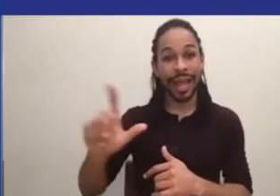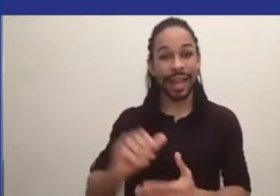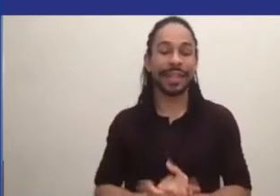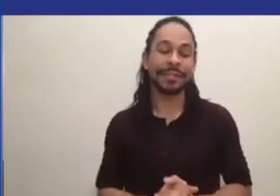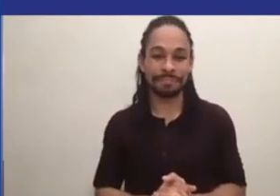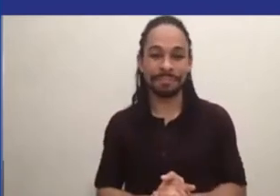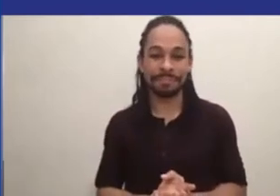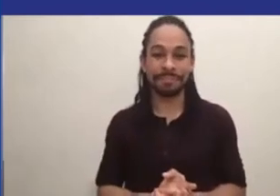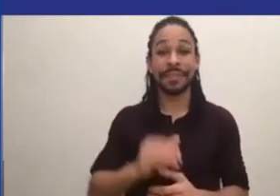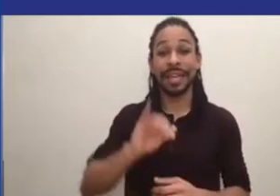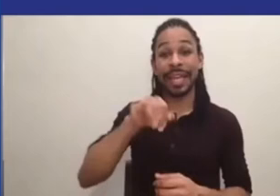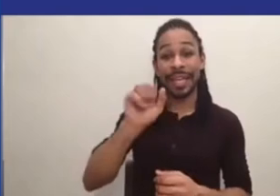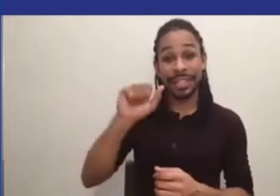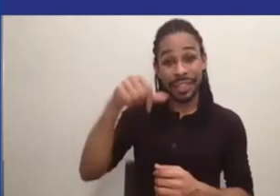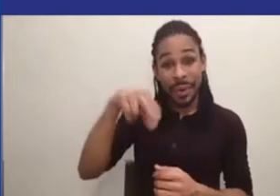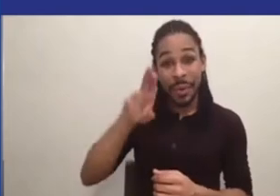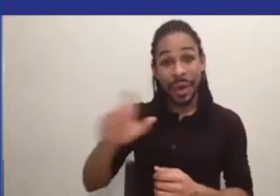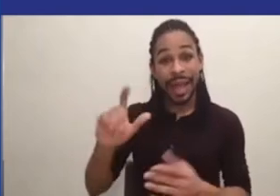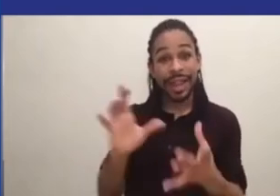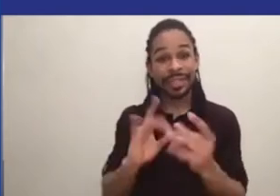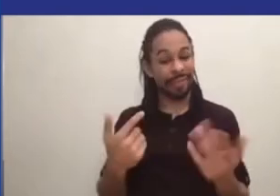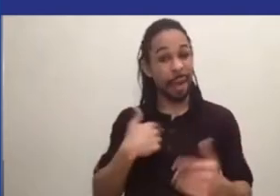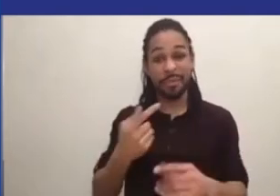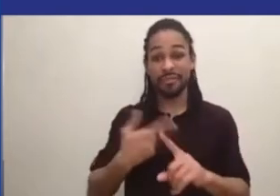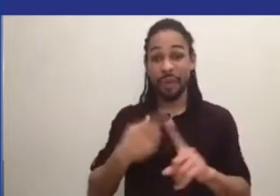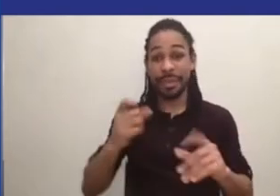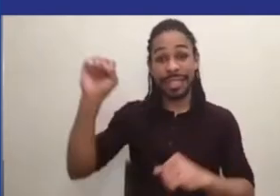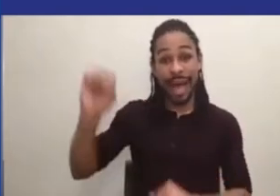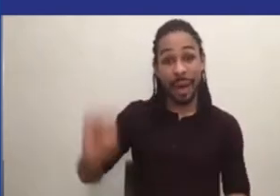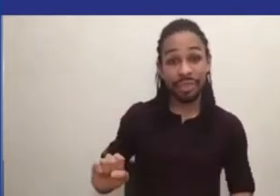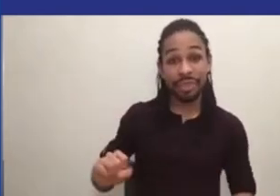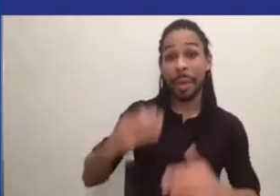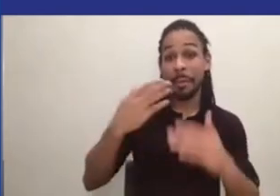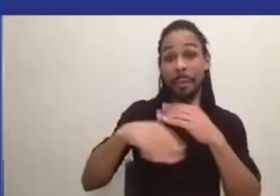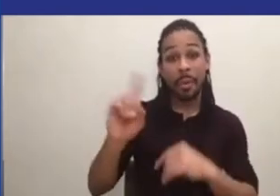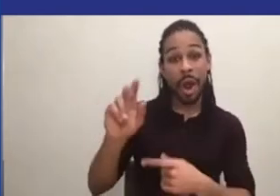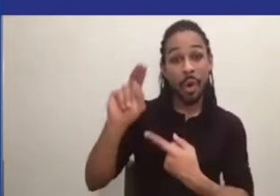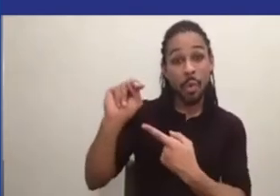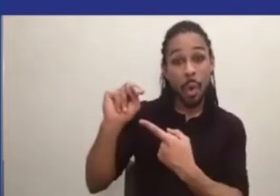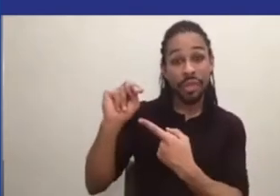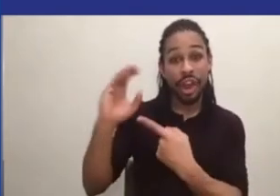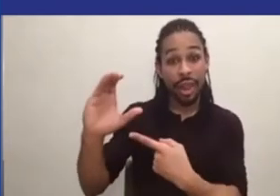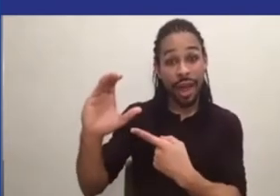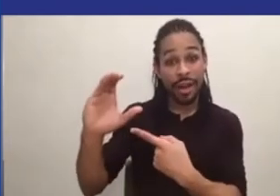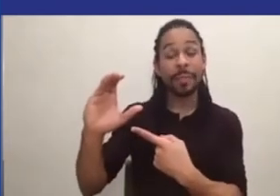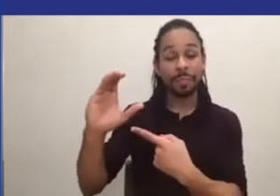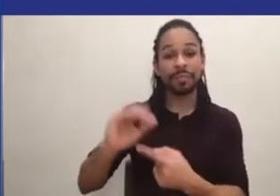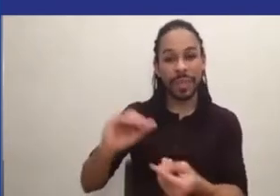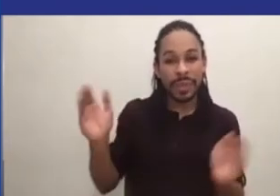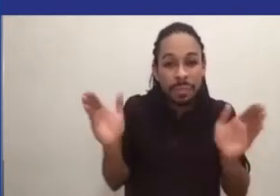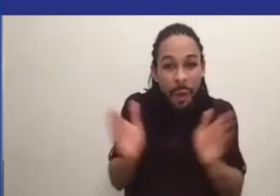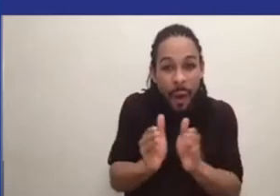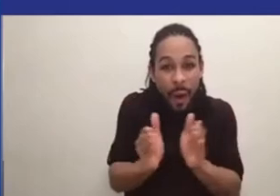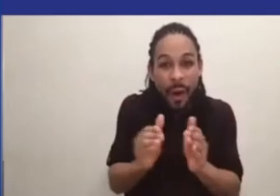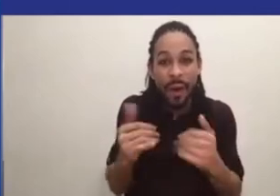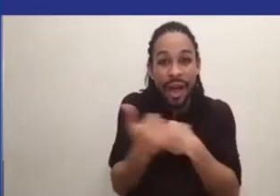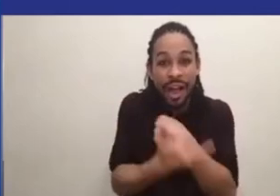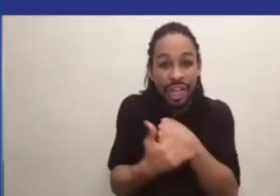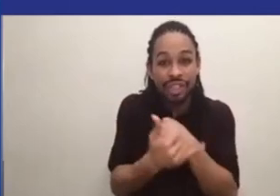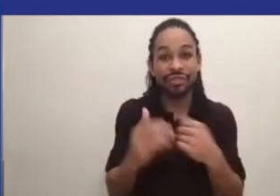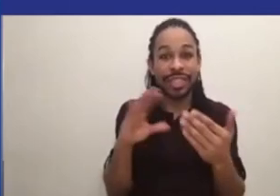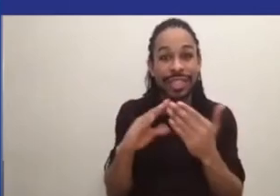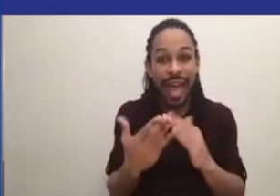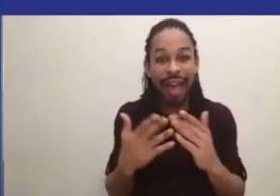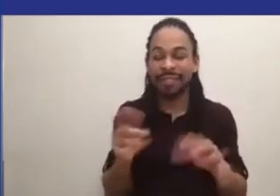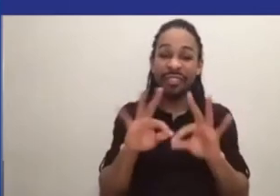I'm from the South, born in North Carolina, a small, small country town where family reunions and